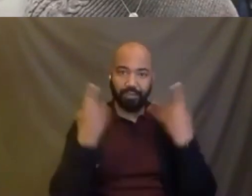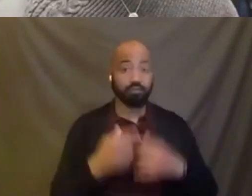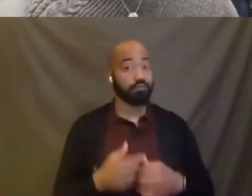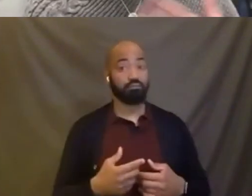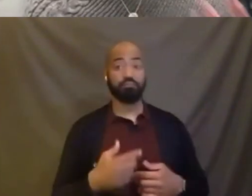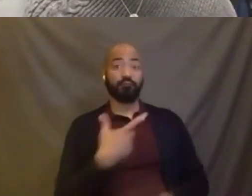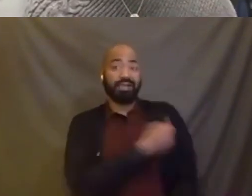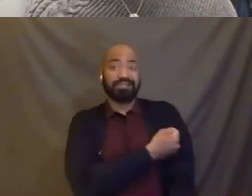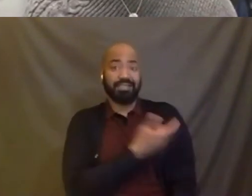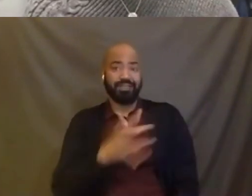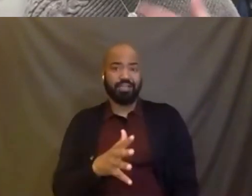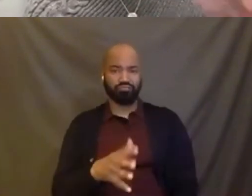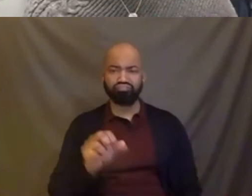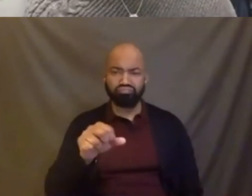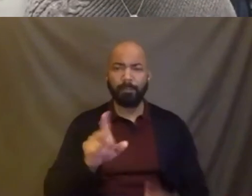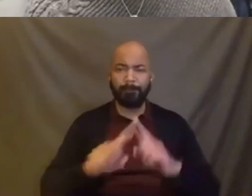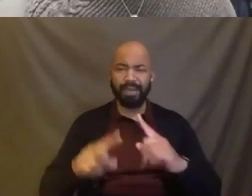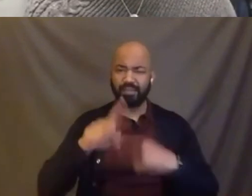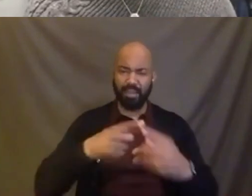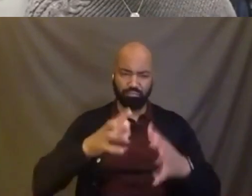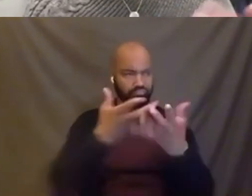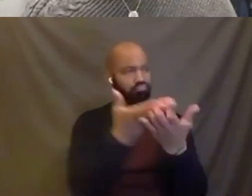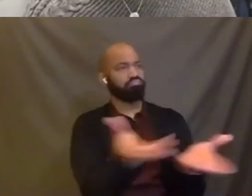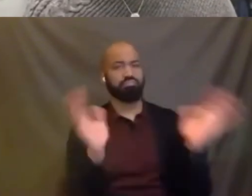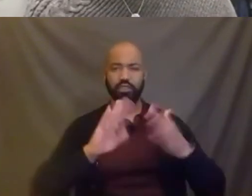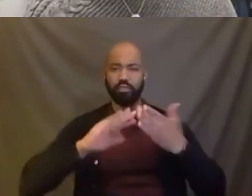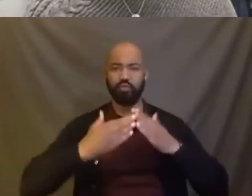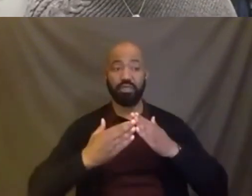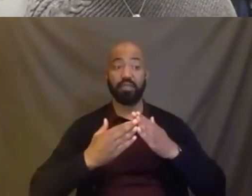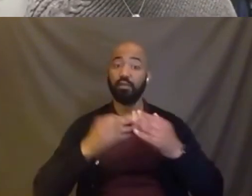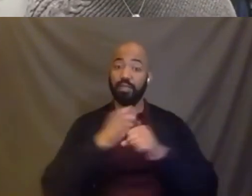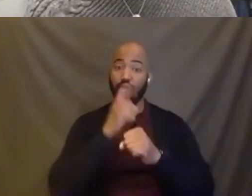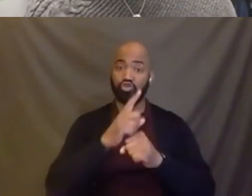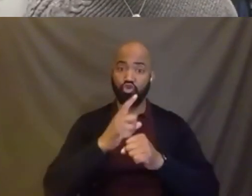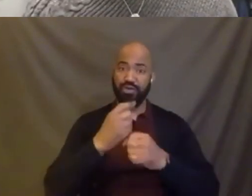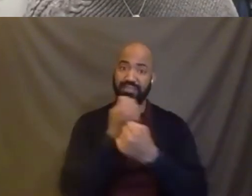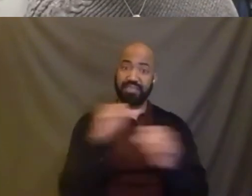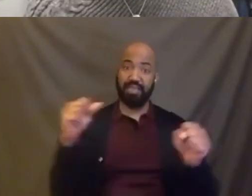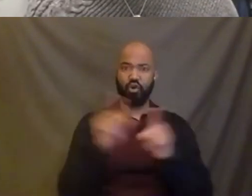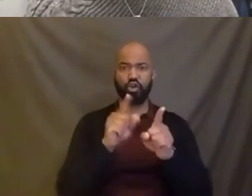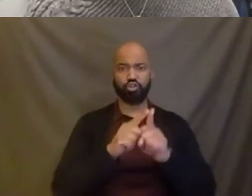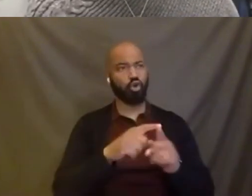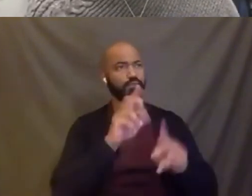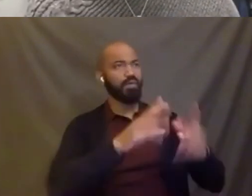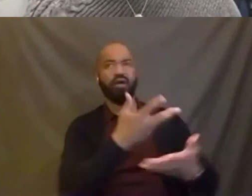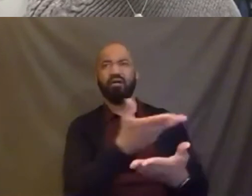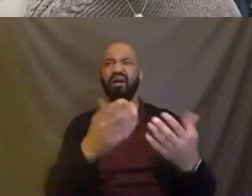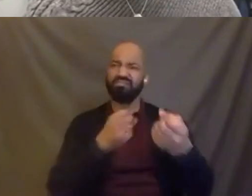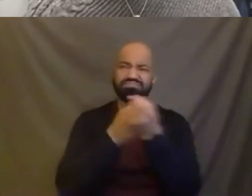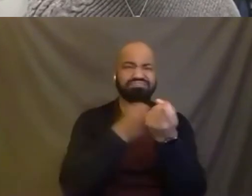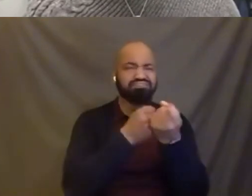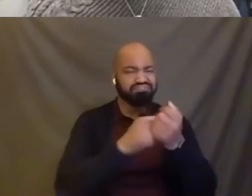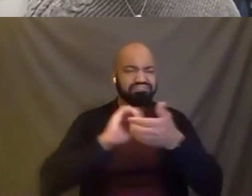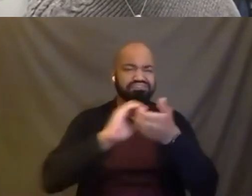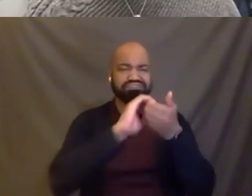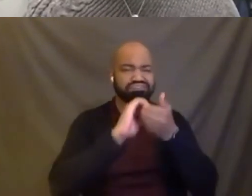is all about community. This is about keeping other people safe and also living in solidarity with everyone, that this is a community effort.